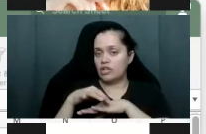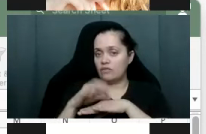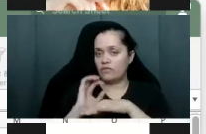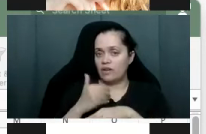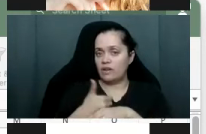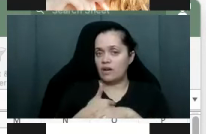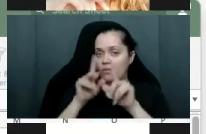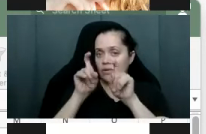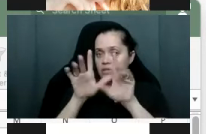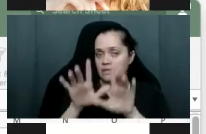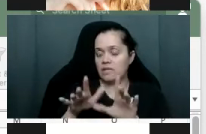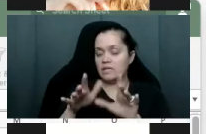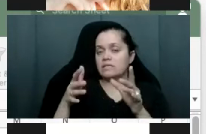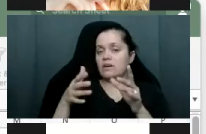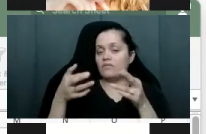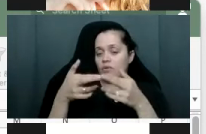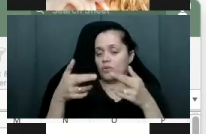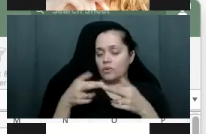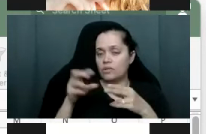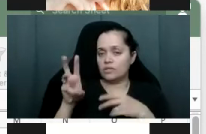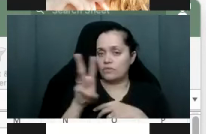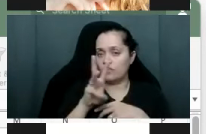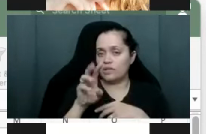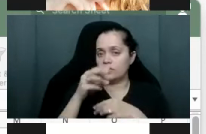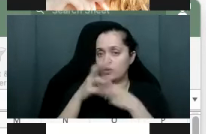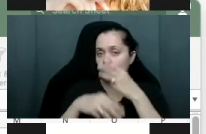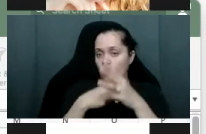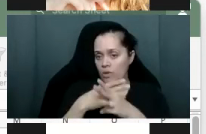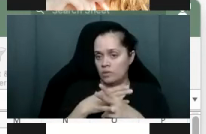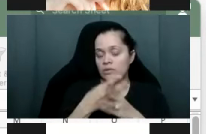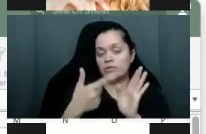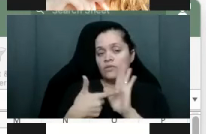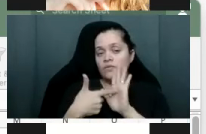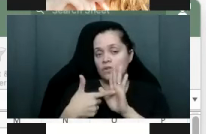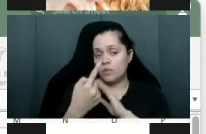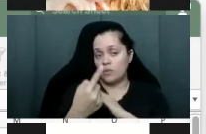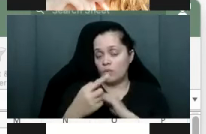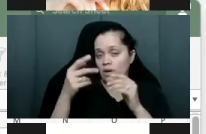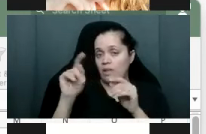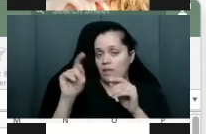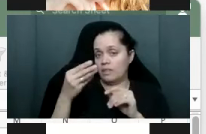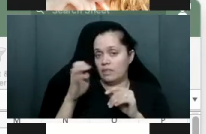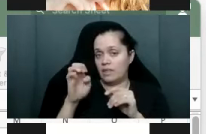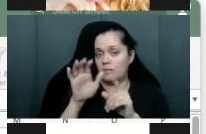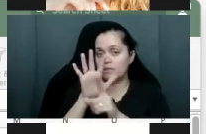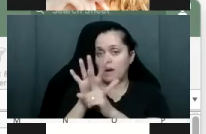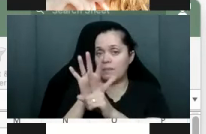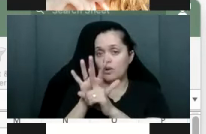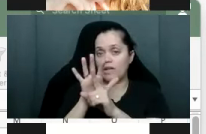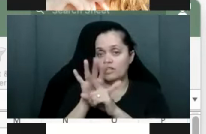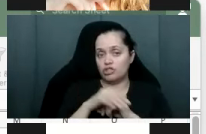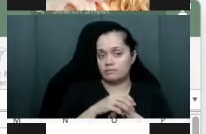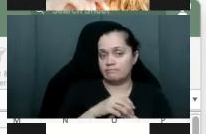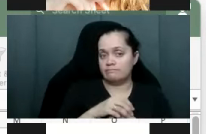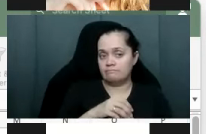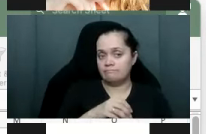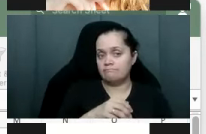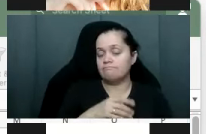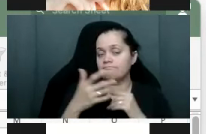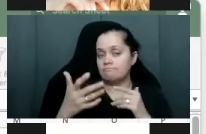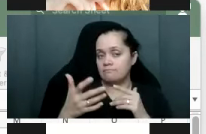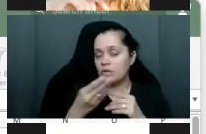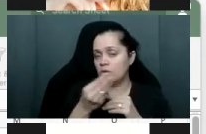examination of regions of the Western world. So for instance, one of those themes is population. I want to talk about a